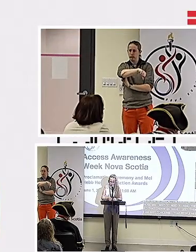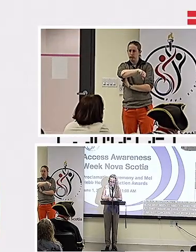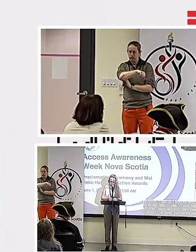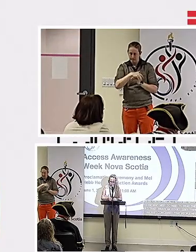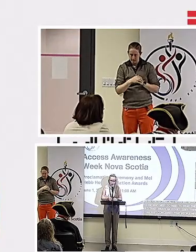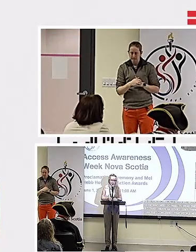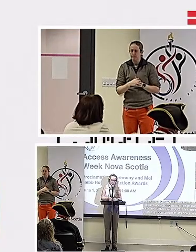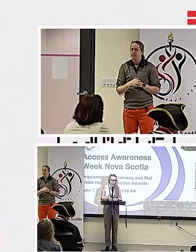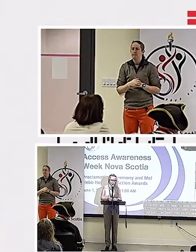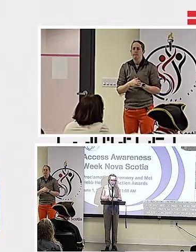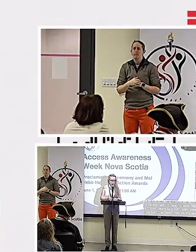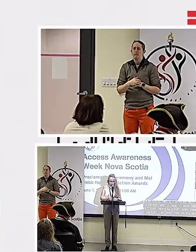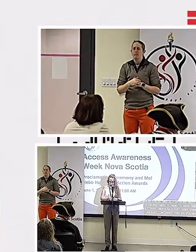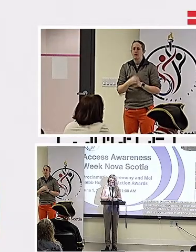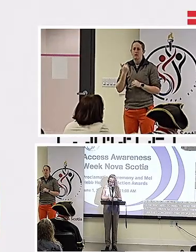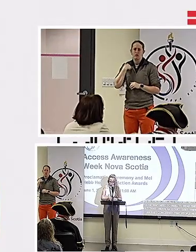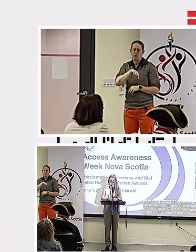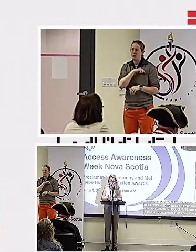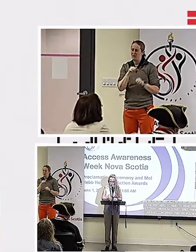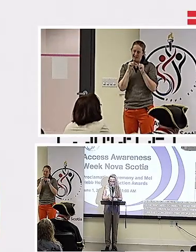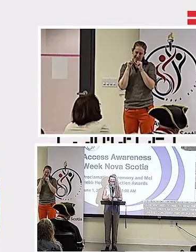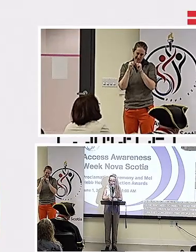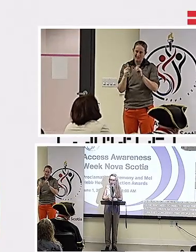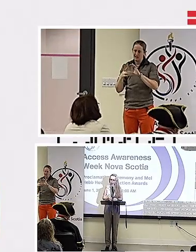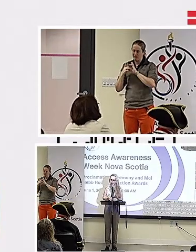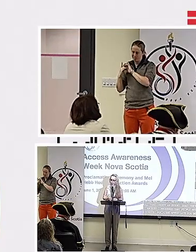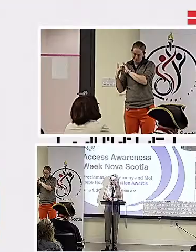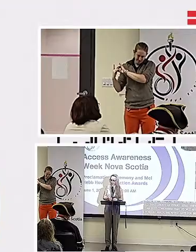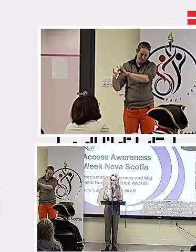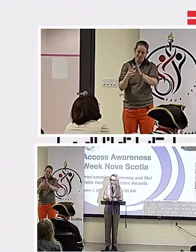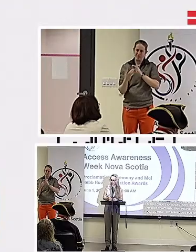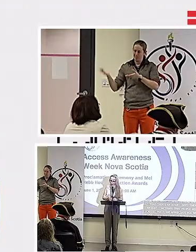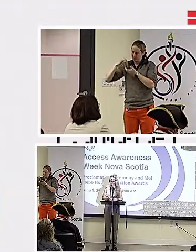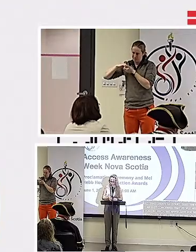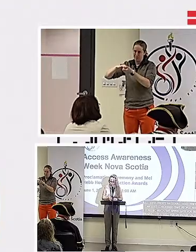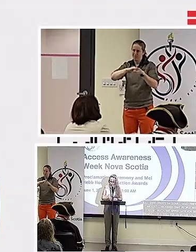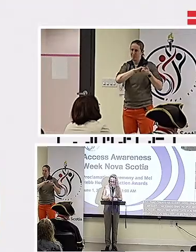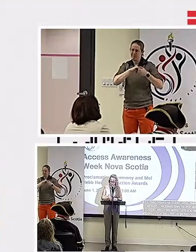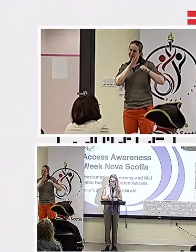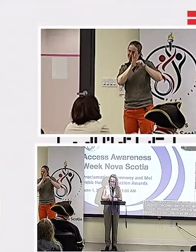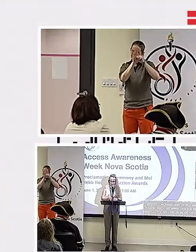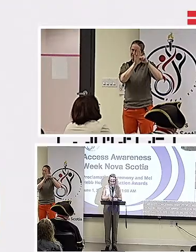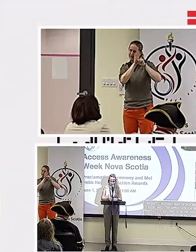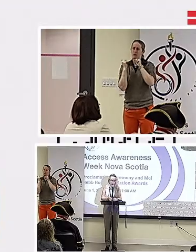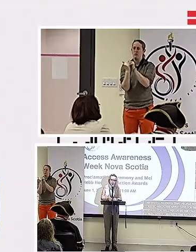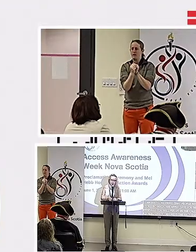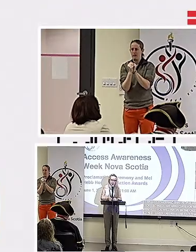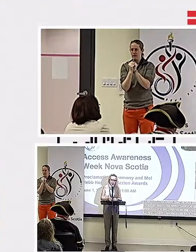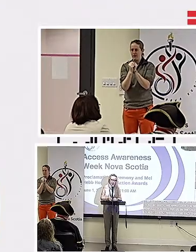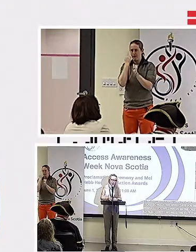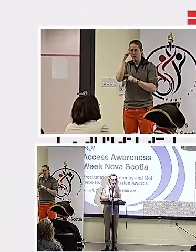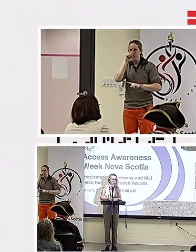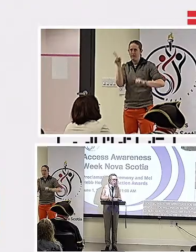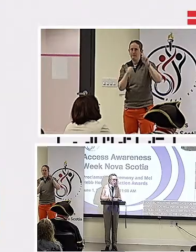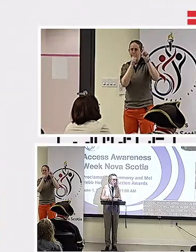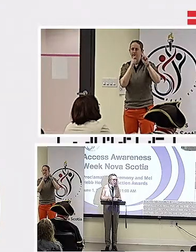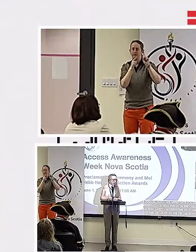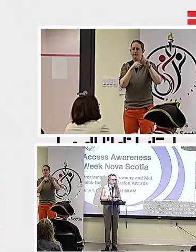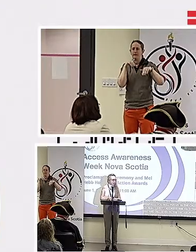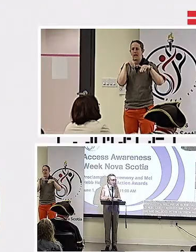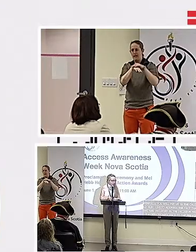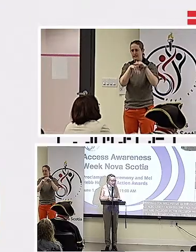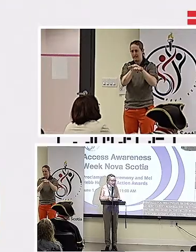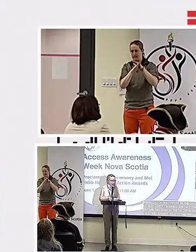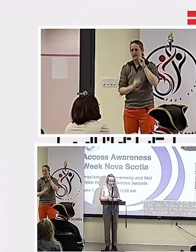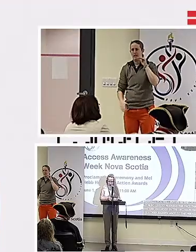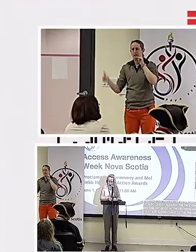continue to speak with a united voice as we support and work towards a province of equitable access and a quality of life